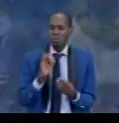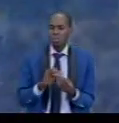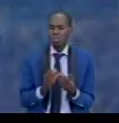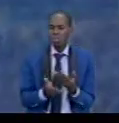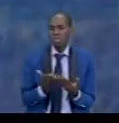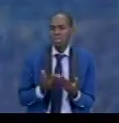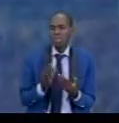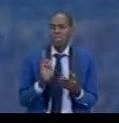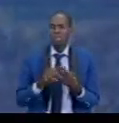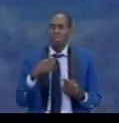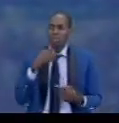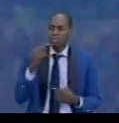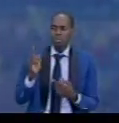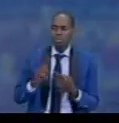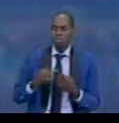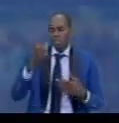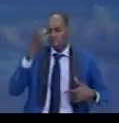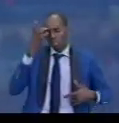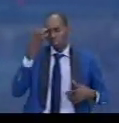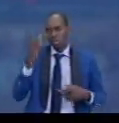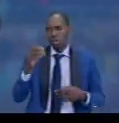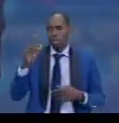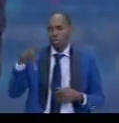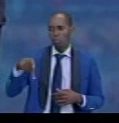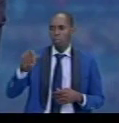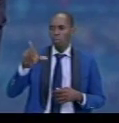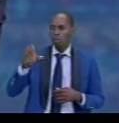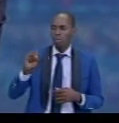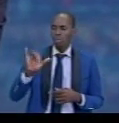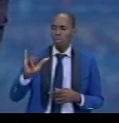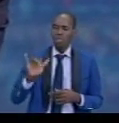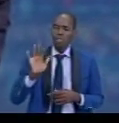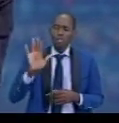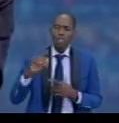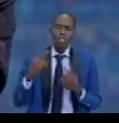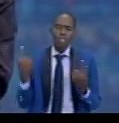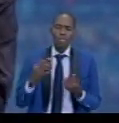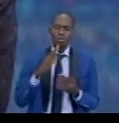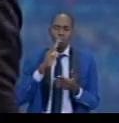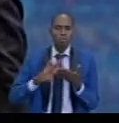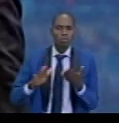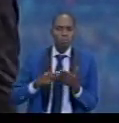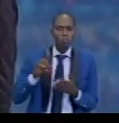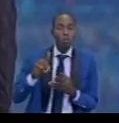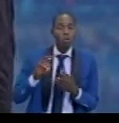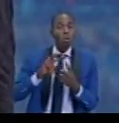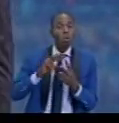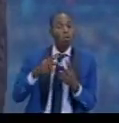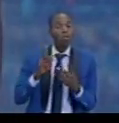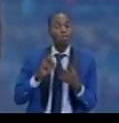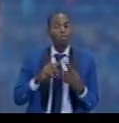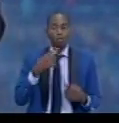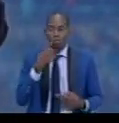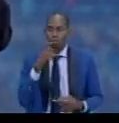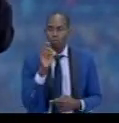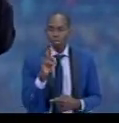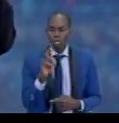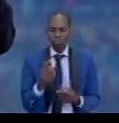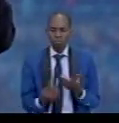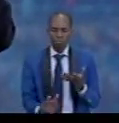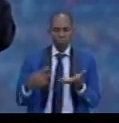the sick of the palsy, that sins be forgiven thee, or to say, arise, take up